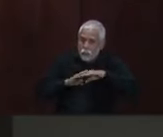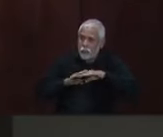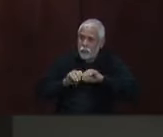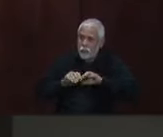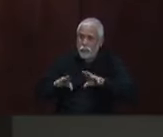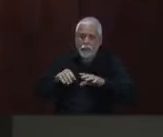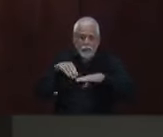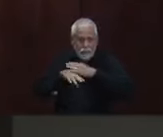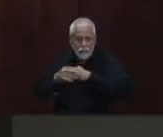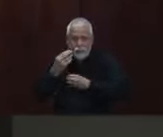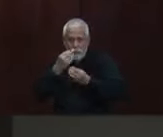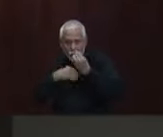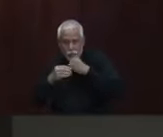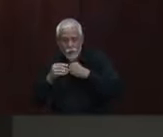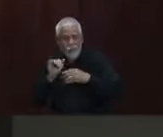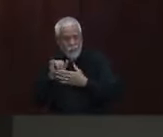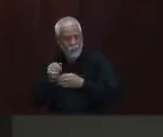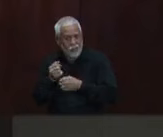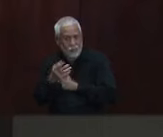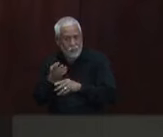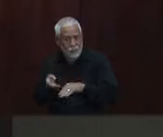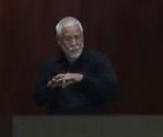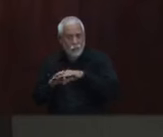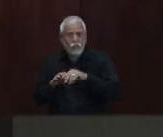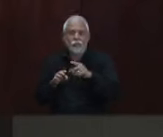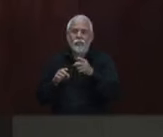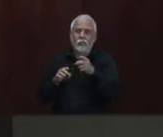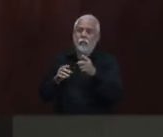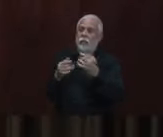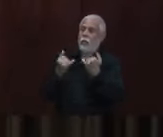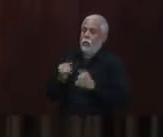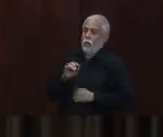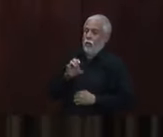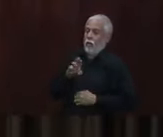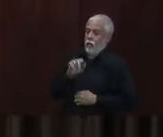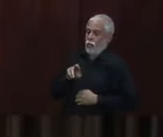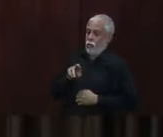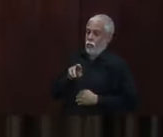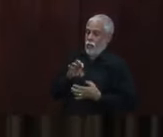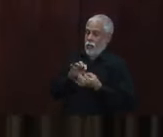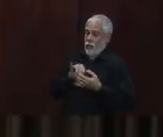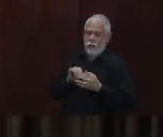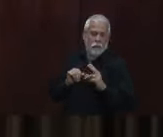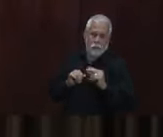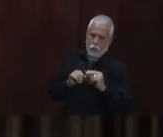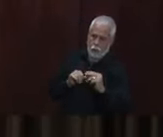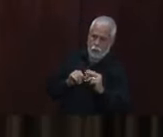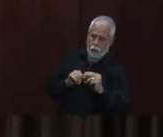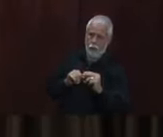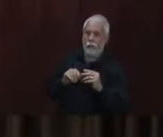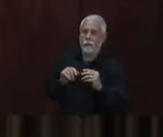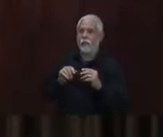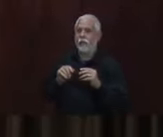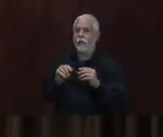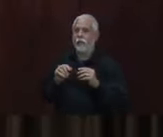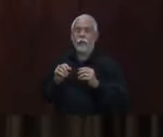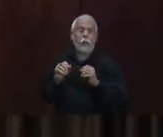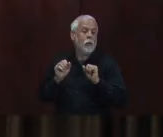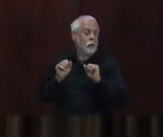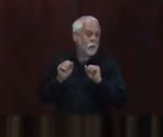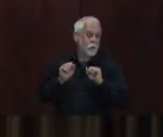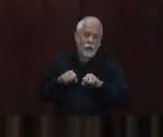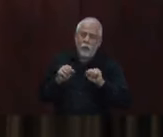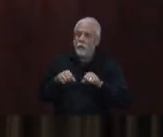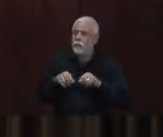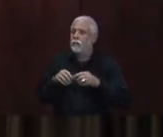we're going in and eating? Do we see any there? We don't have any current clusters due to that. Okay. So, it's not uncommon to